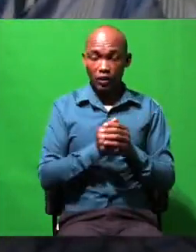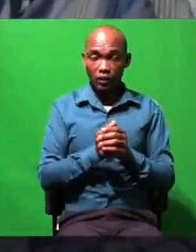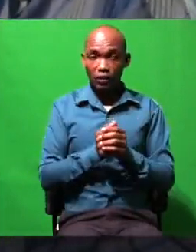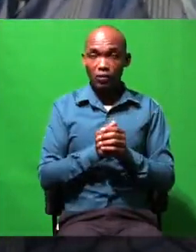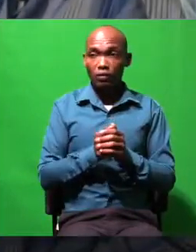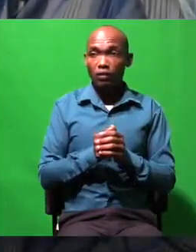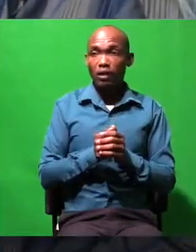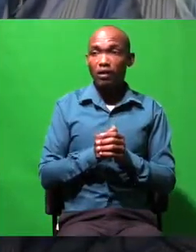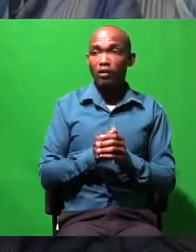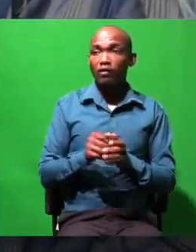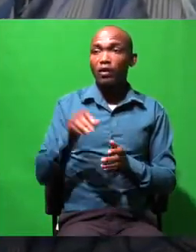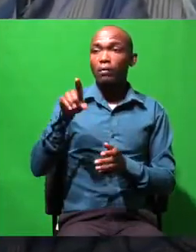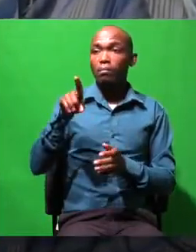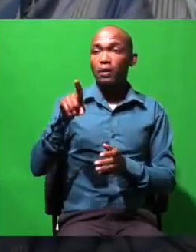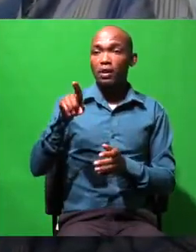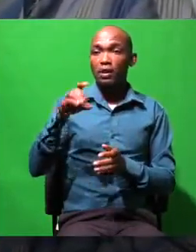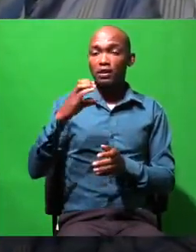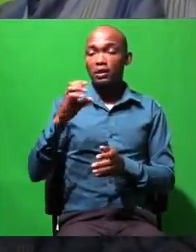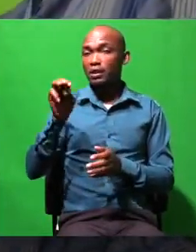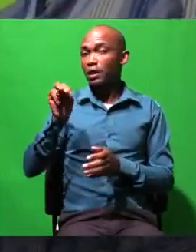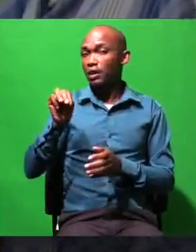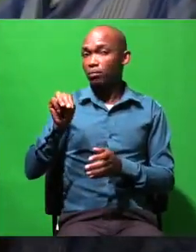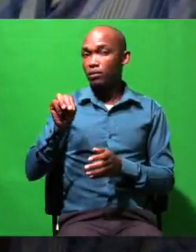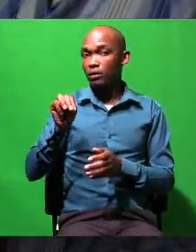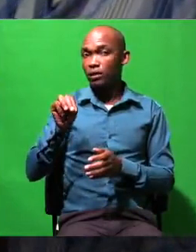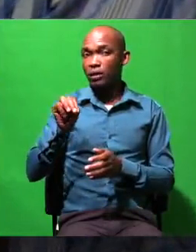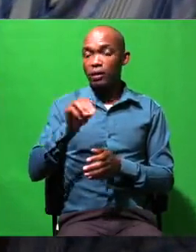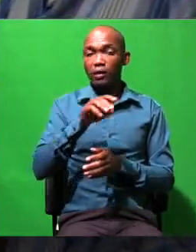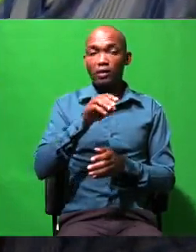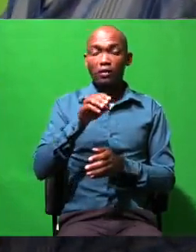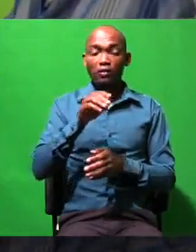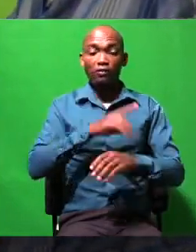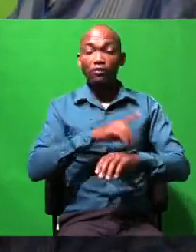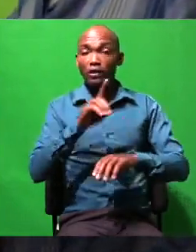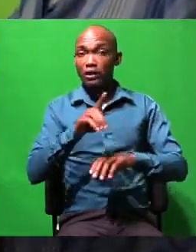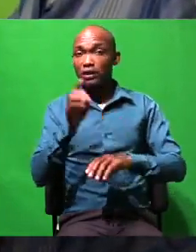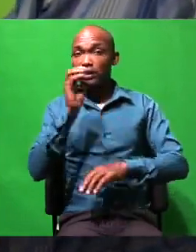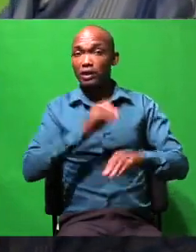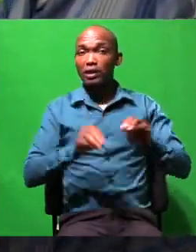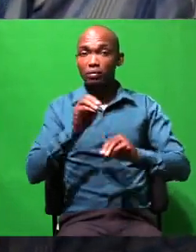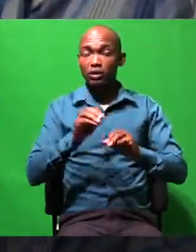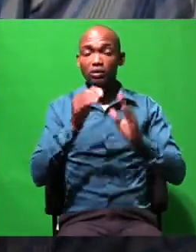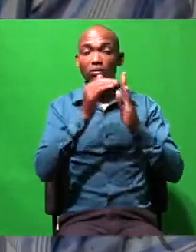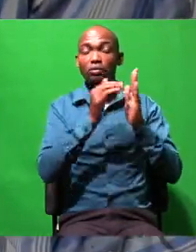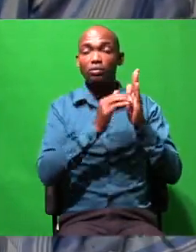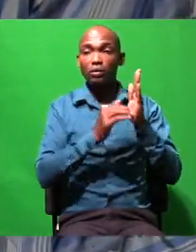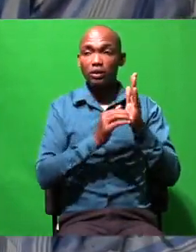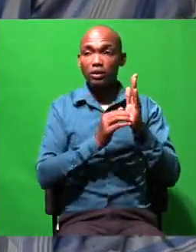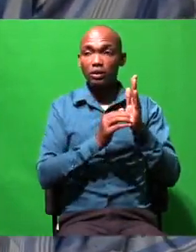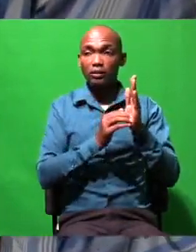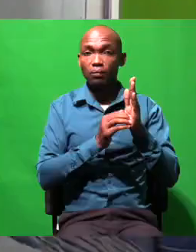have P, C, M. Physics, chemistry, mathematics. We